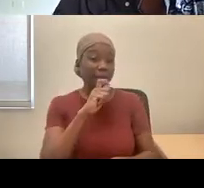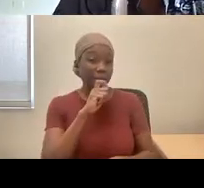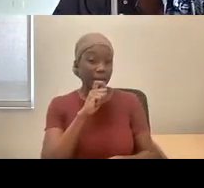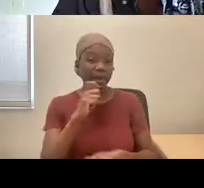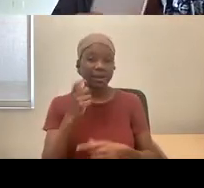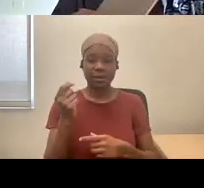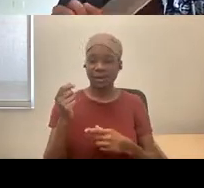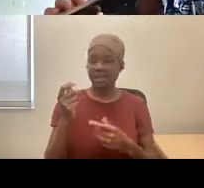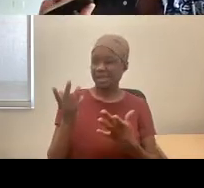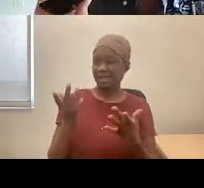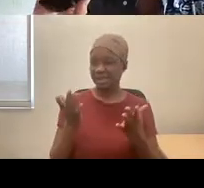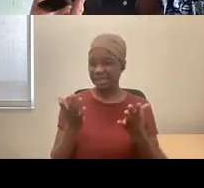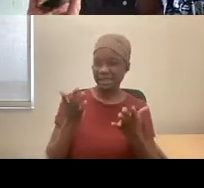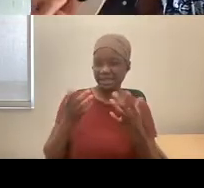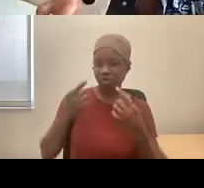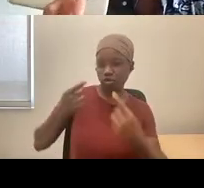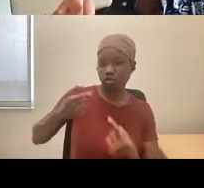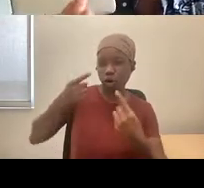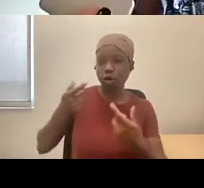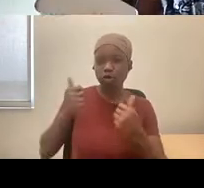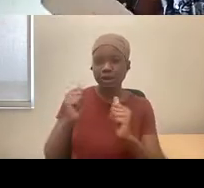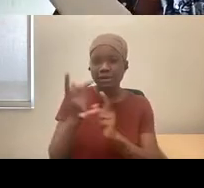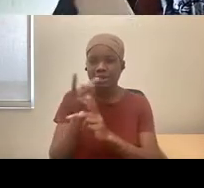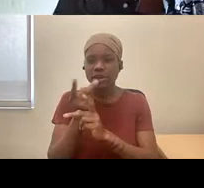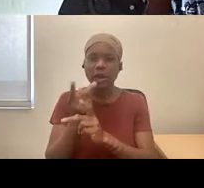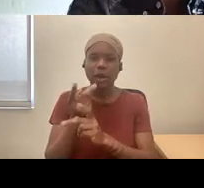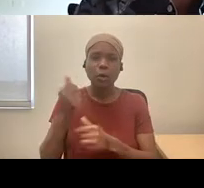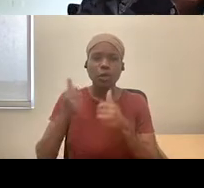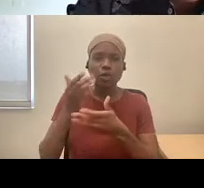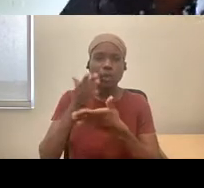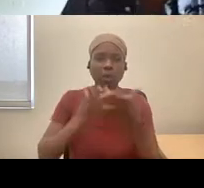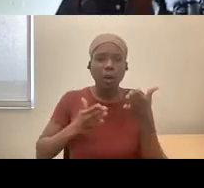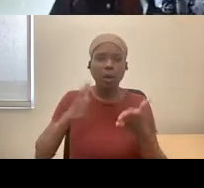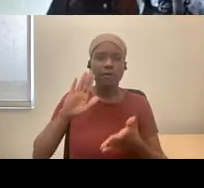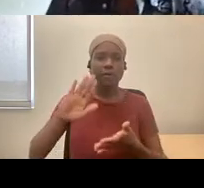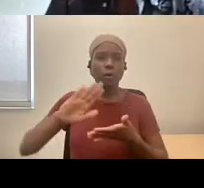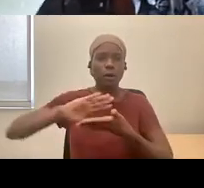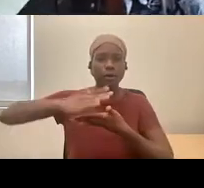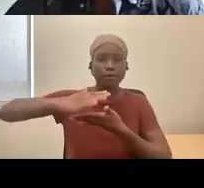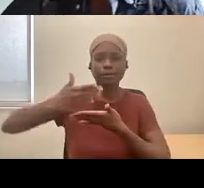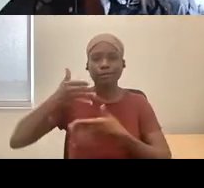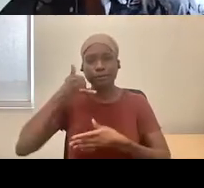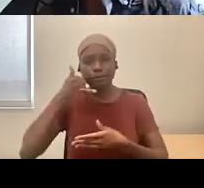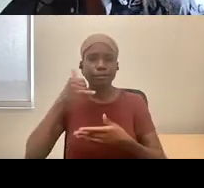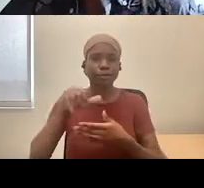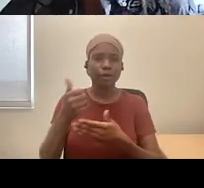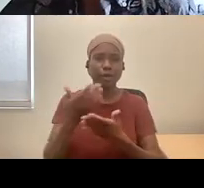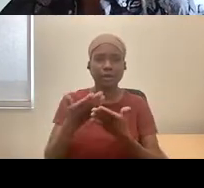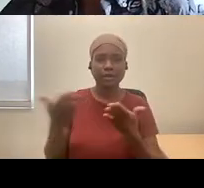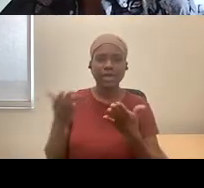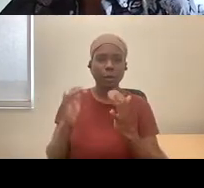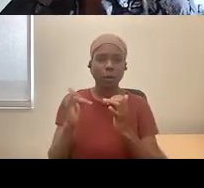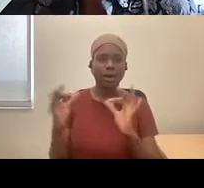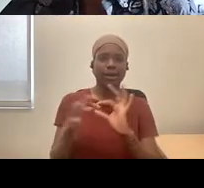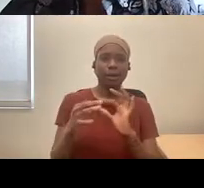to figure out which part of your device is sensing through a microphone. So I want to share